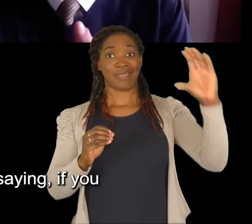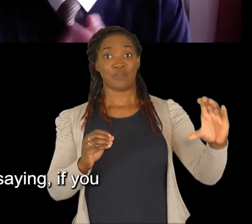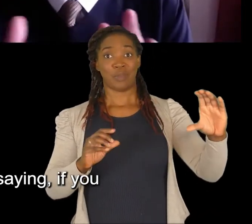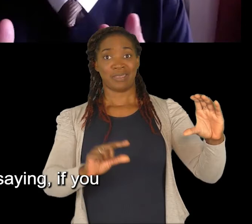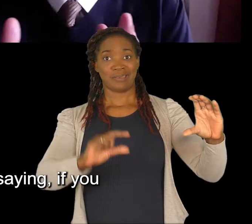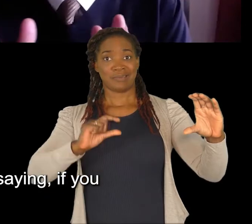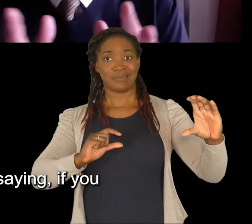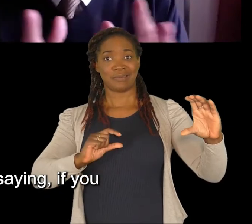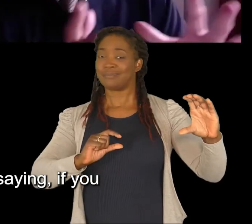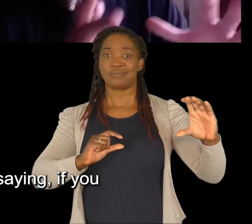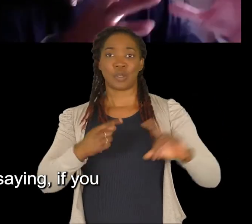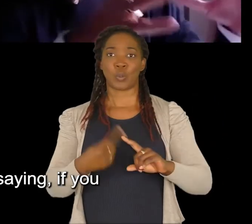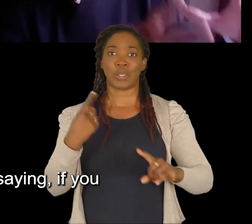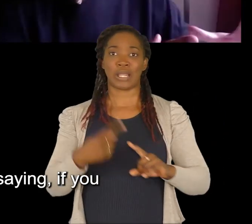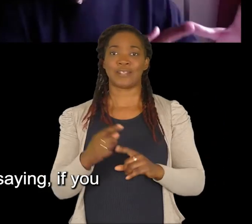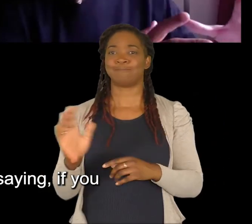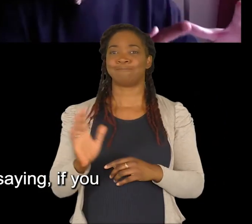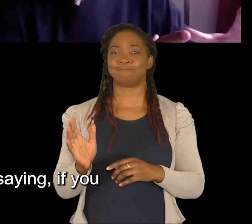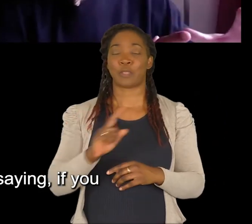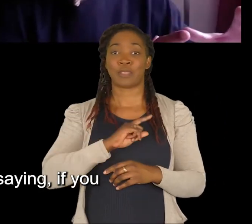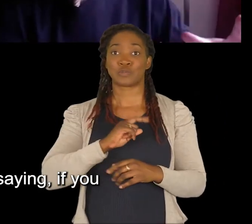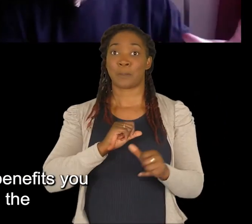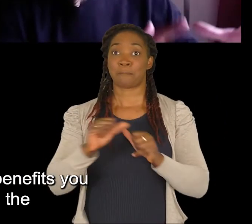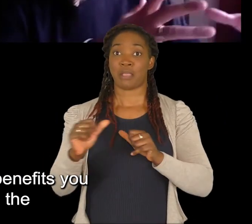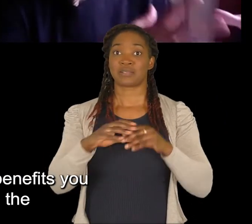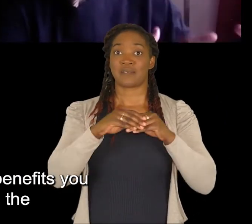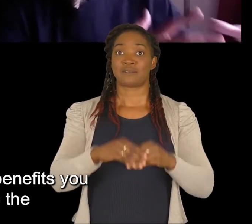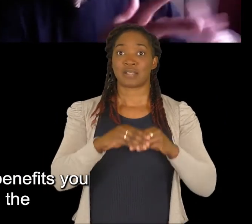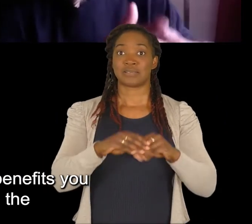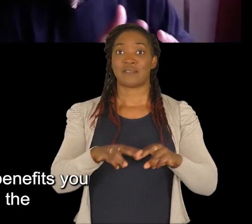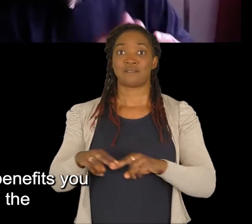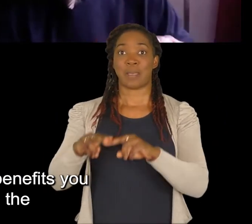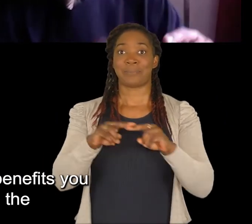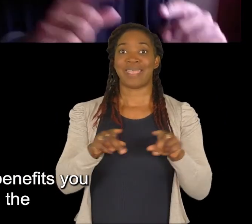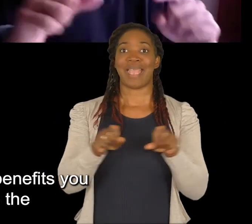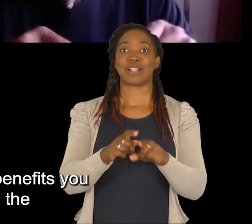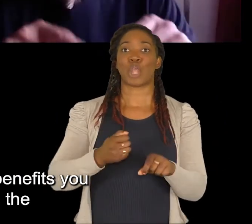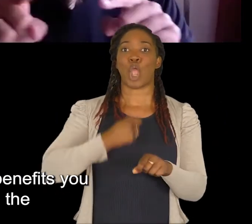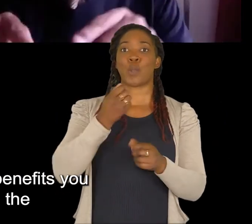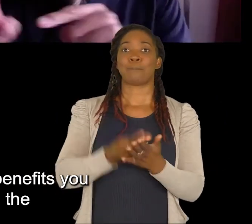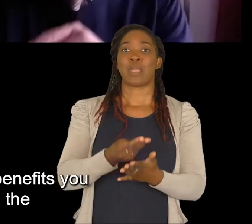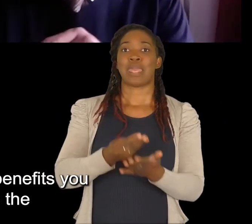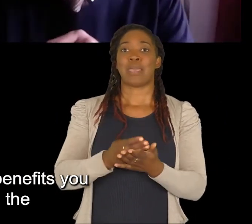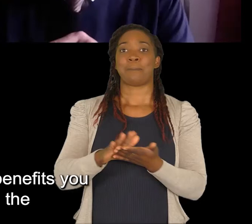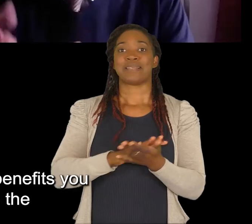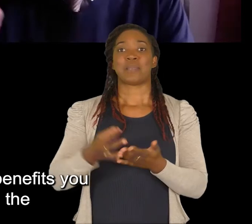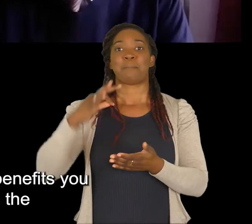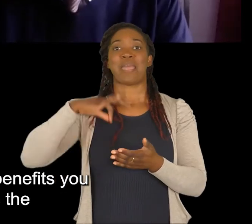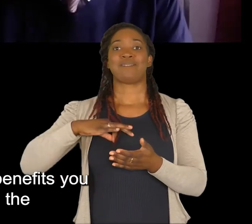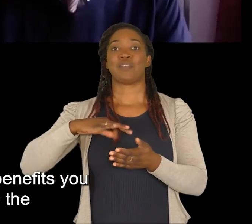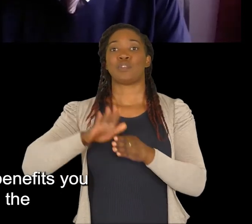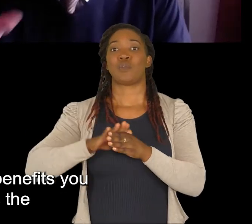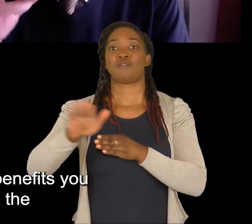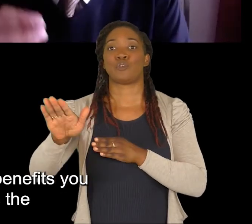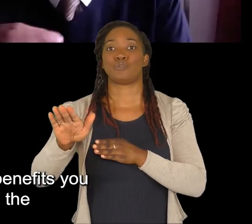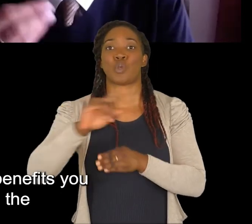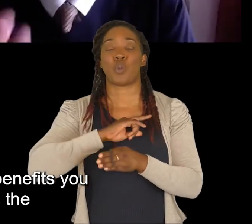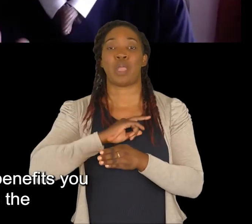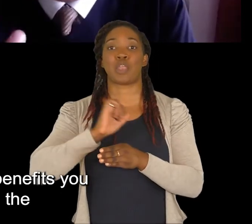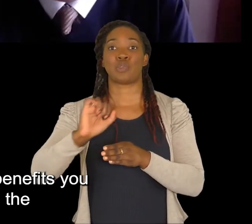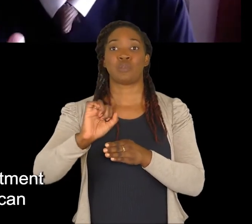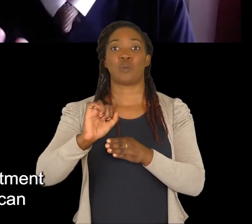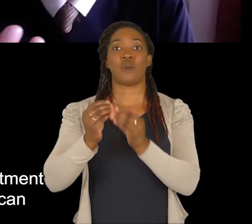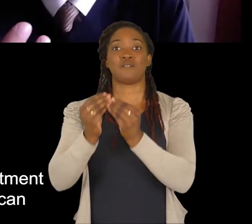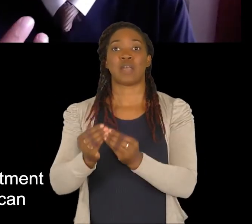quickly, which is why I was saying, if you can do a friends and family round first and put your own money in, then actually that benefits you in the longer term, because